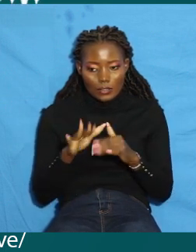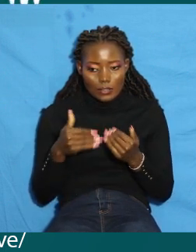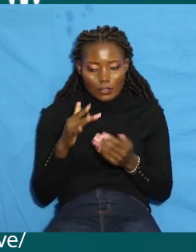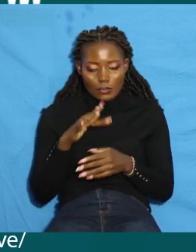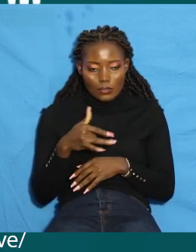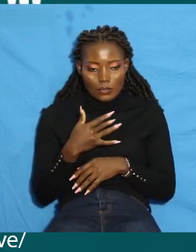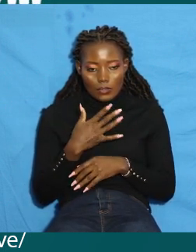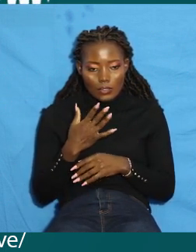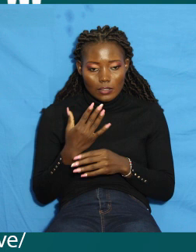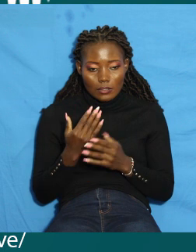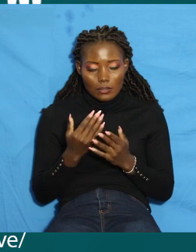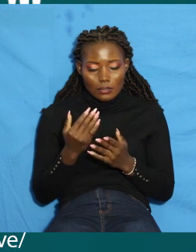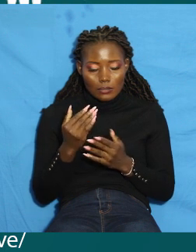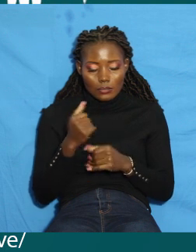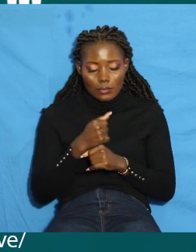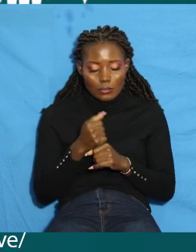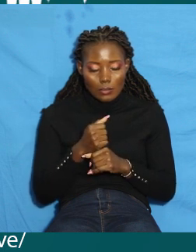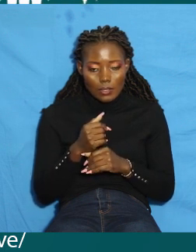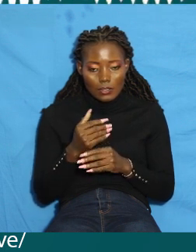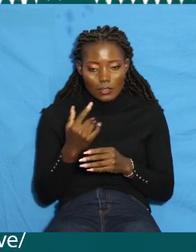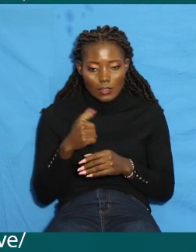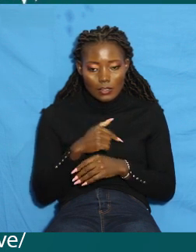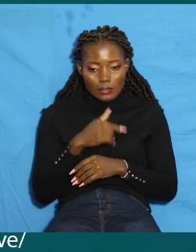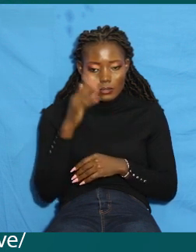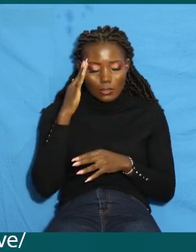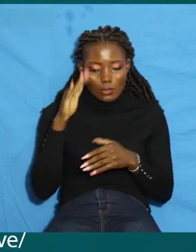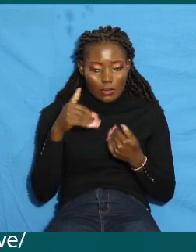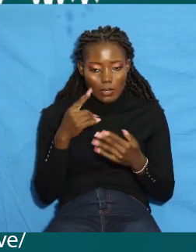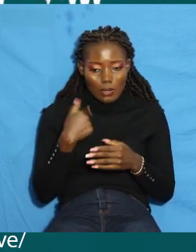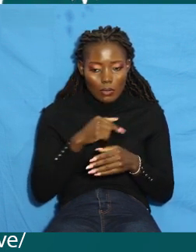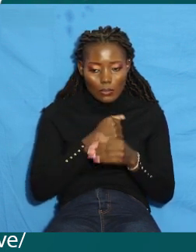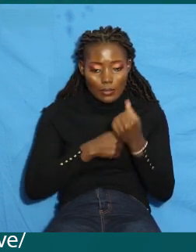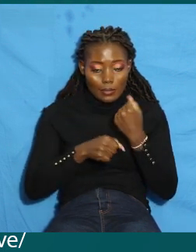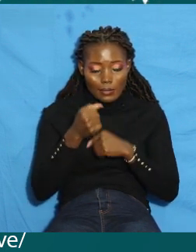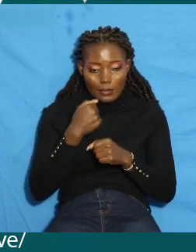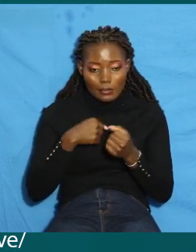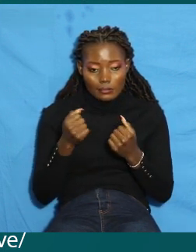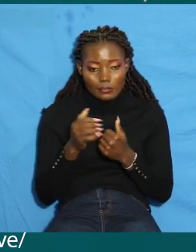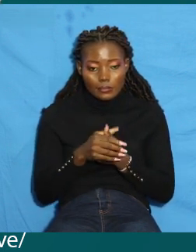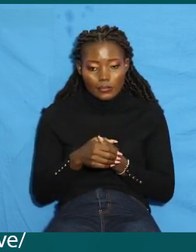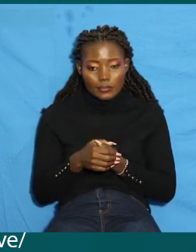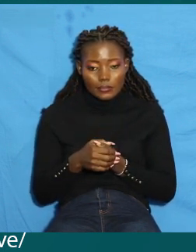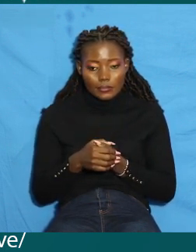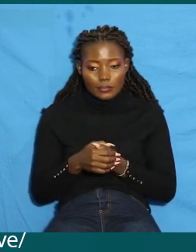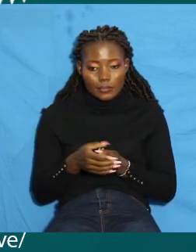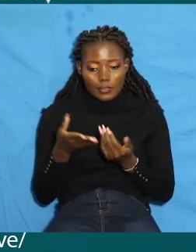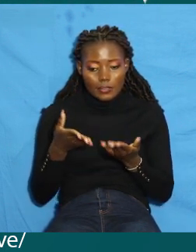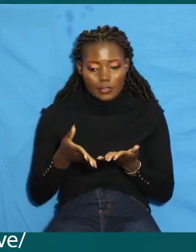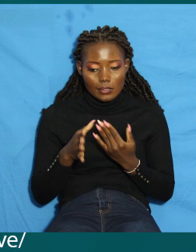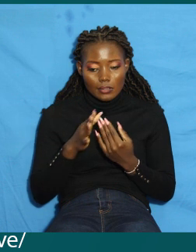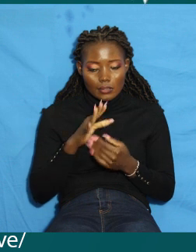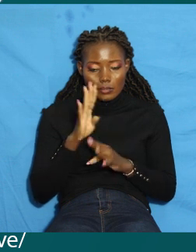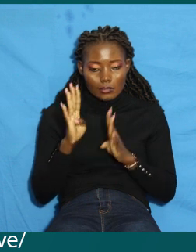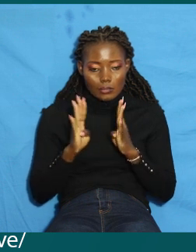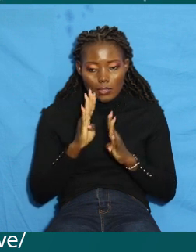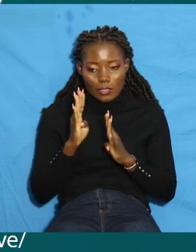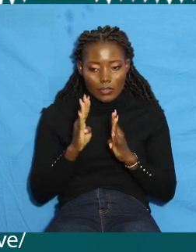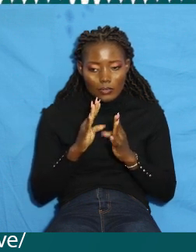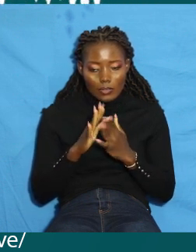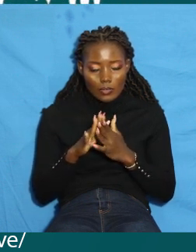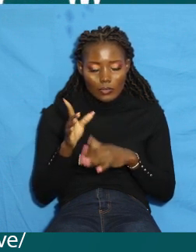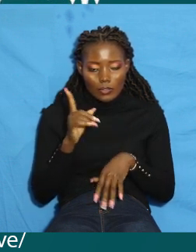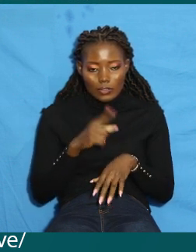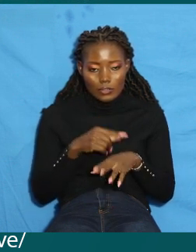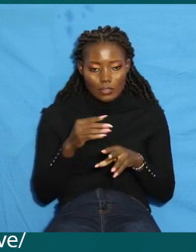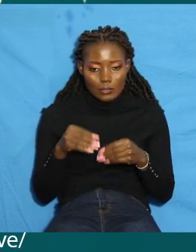act. And how we act will determine our habits. And these habits over time will give